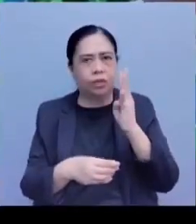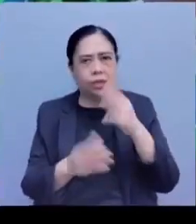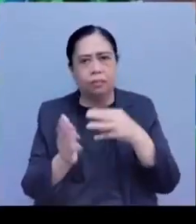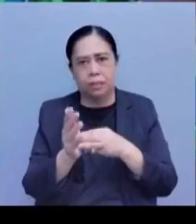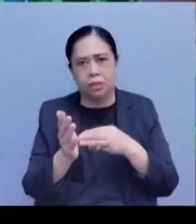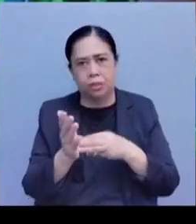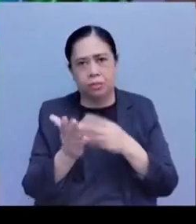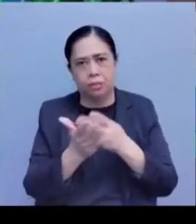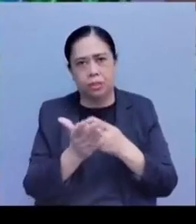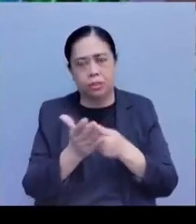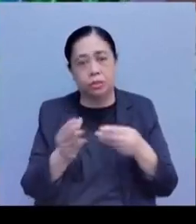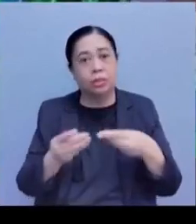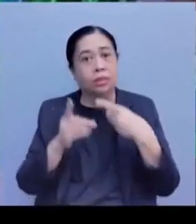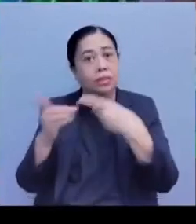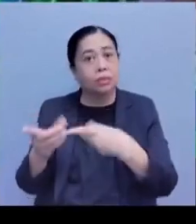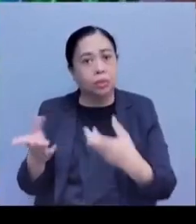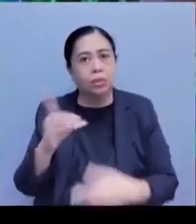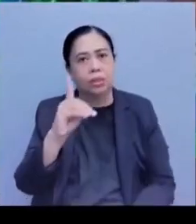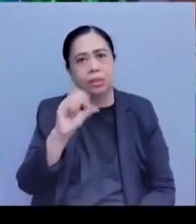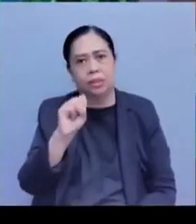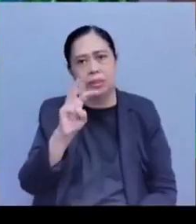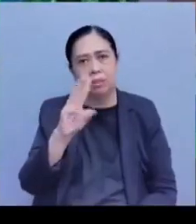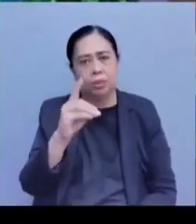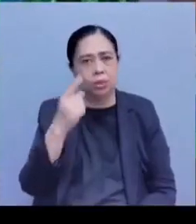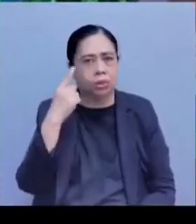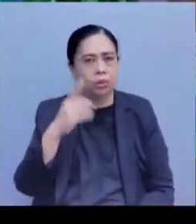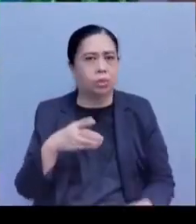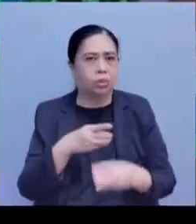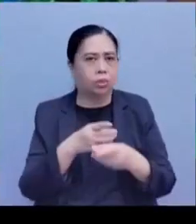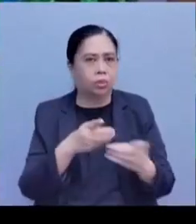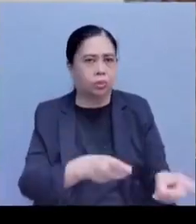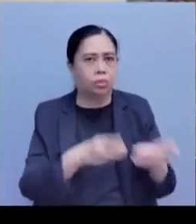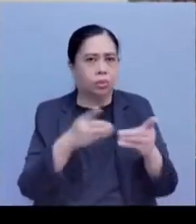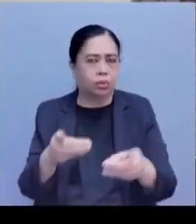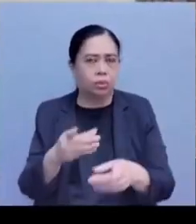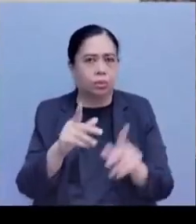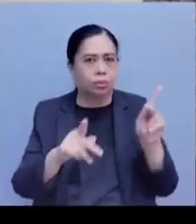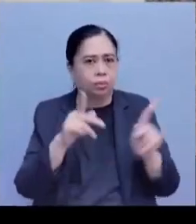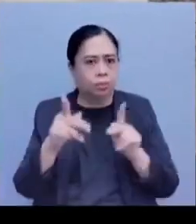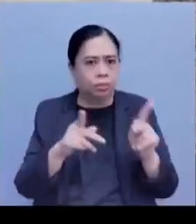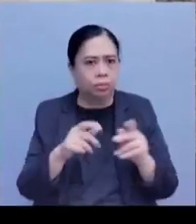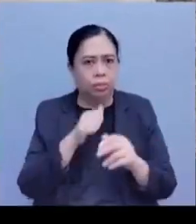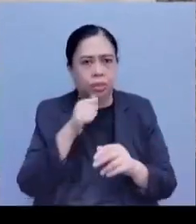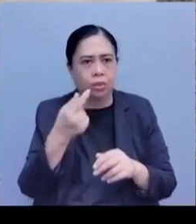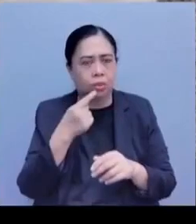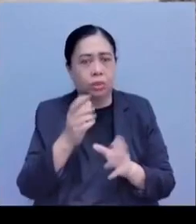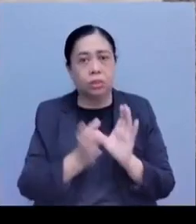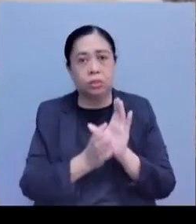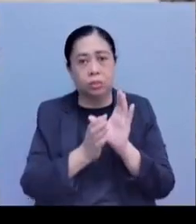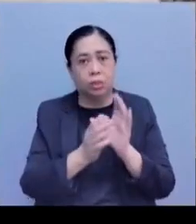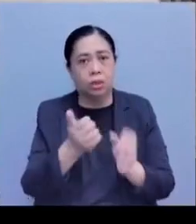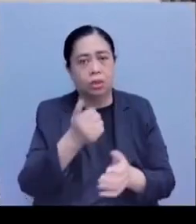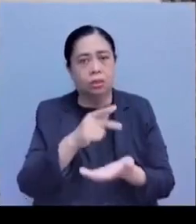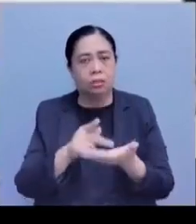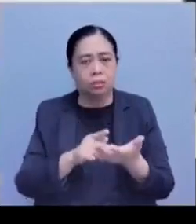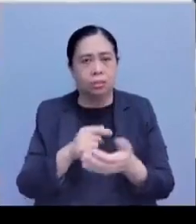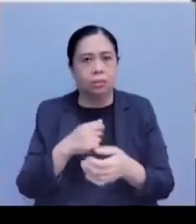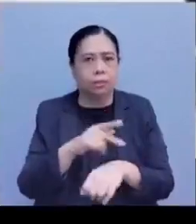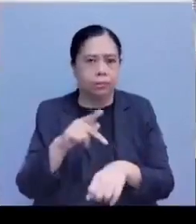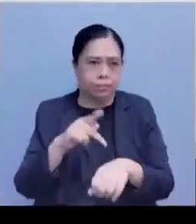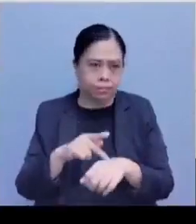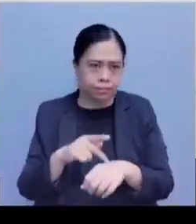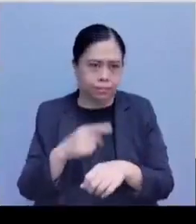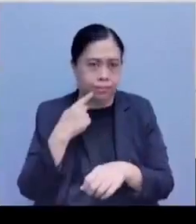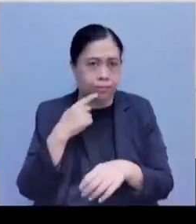to DSWD for distribution to identified beneficiaries, not only in Zamboanga but to other parts of the country. The